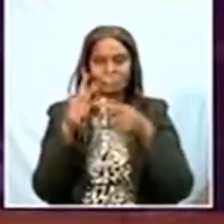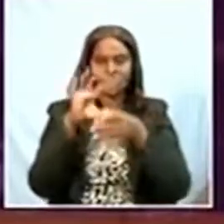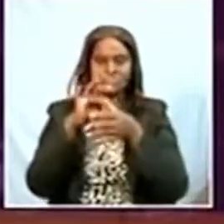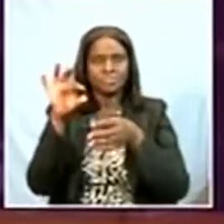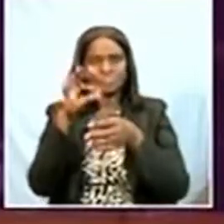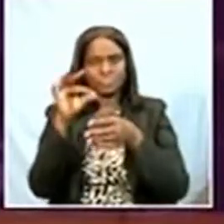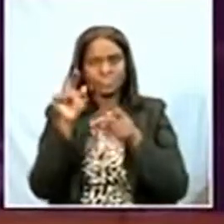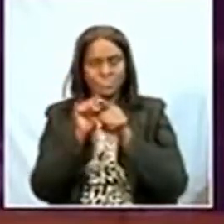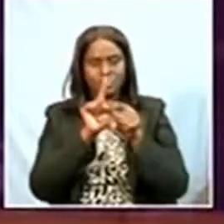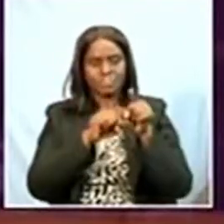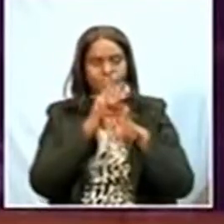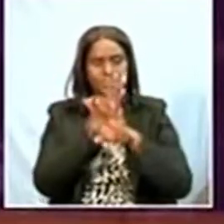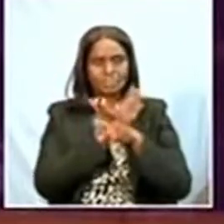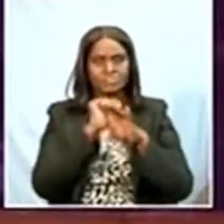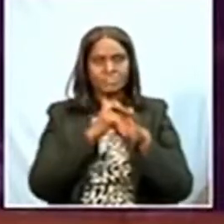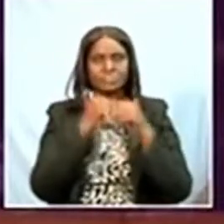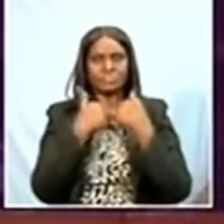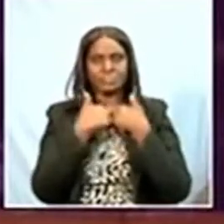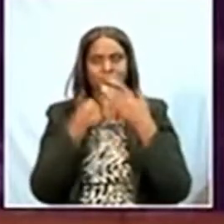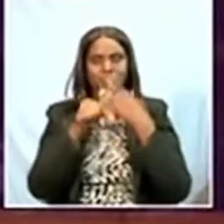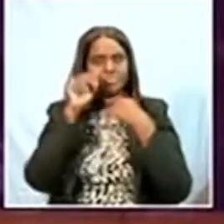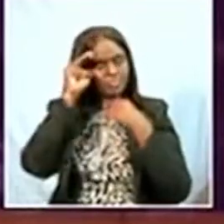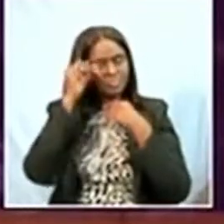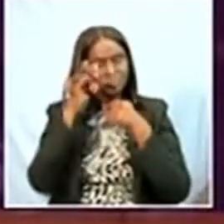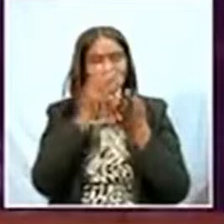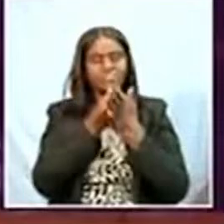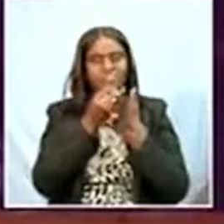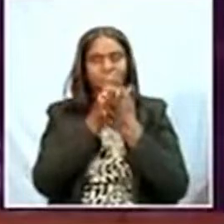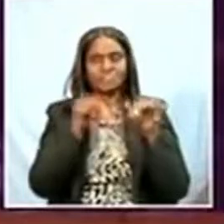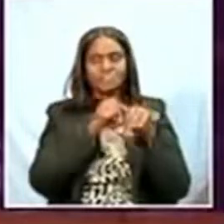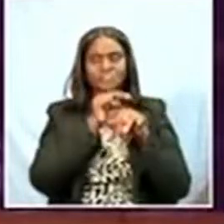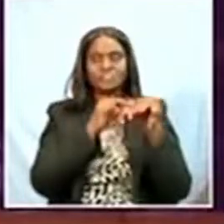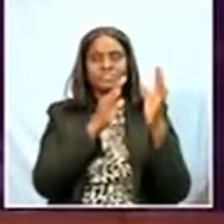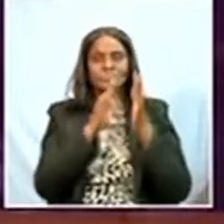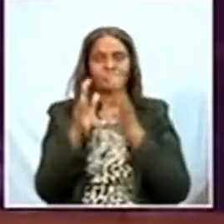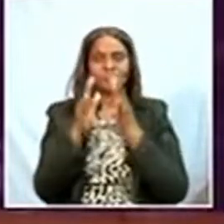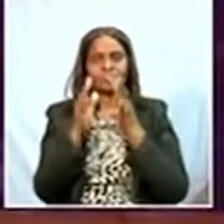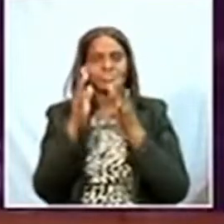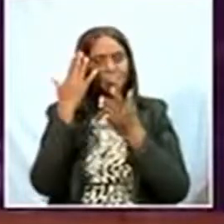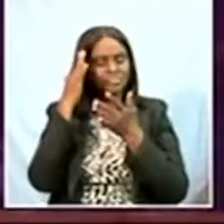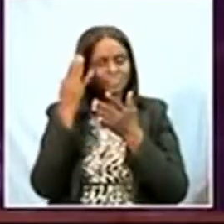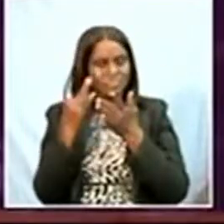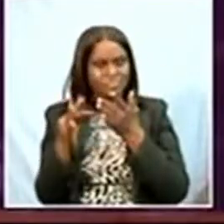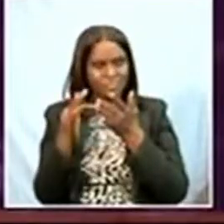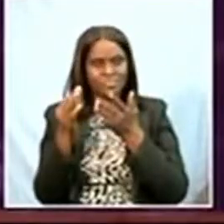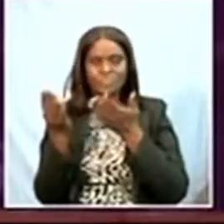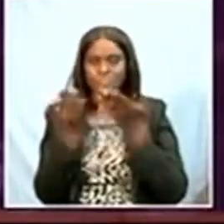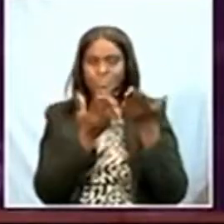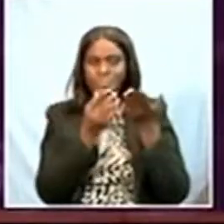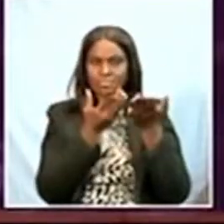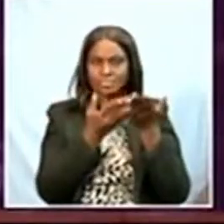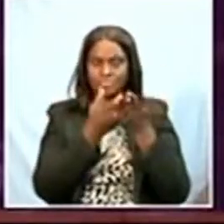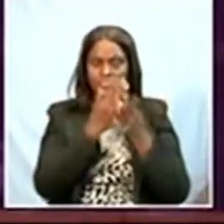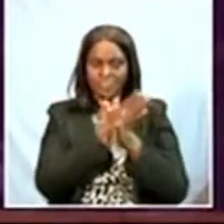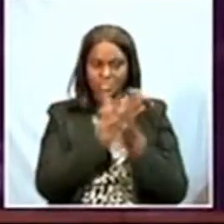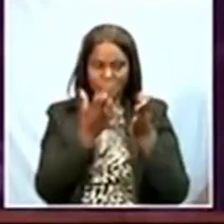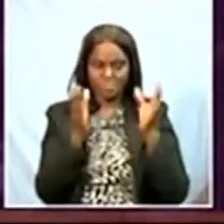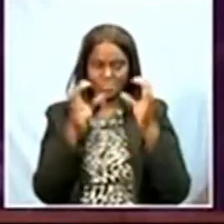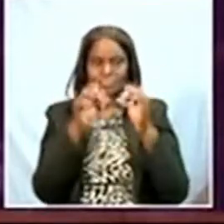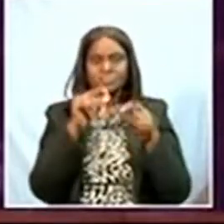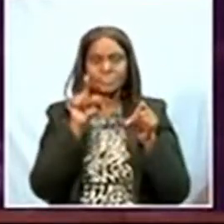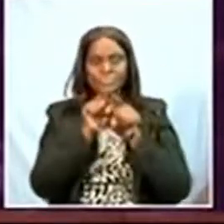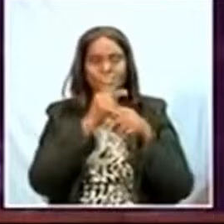stakeholders. Earlier on, we had the Ministry of Finance and National Planning, the Permanent Secretary, appearing before this committee and